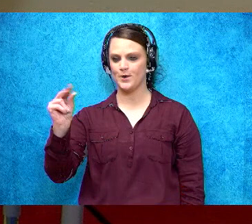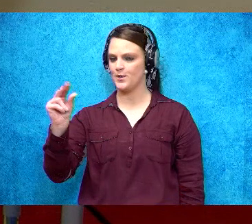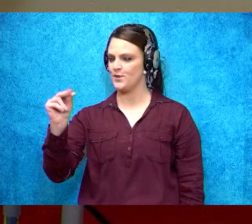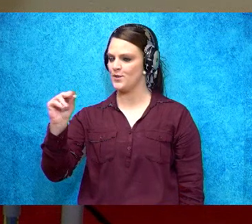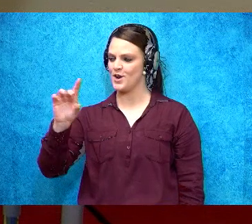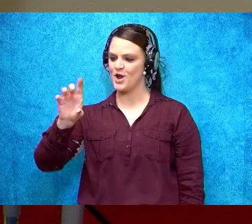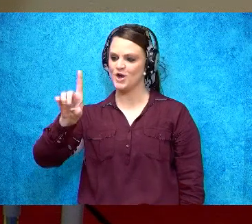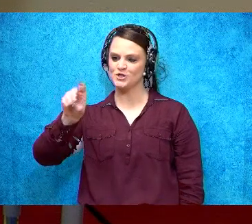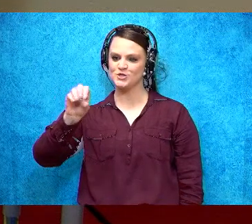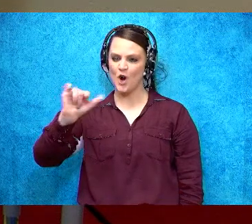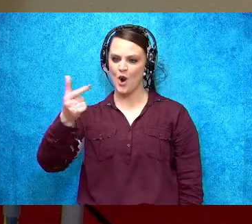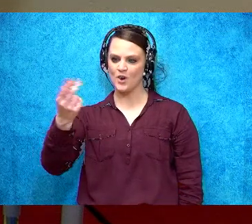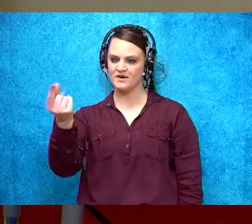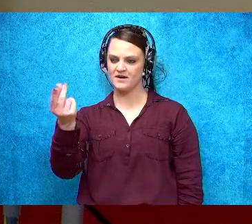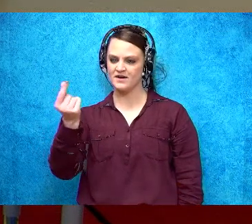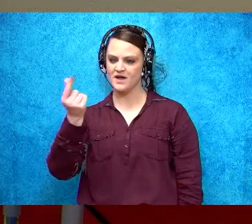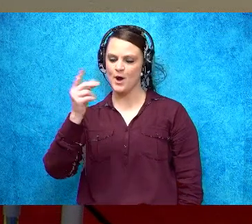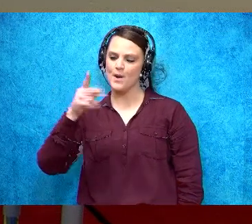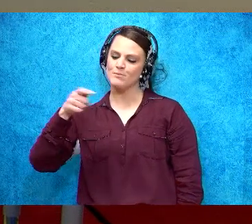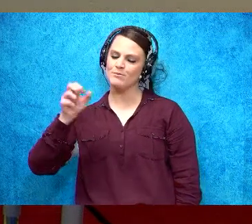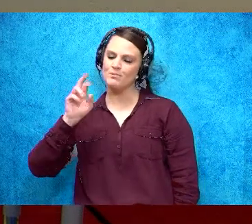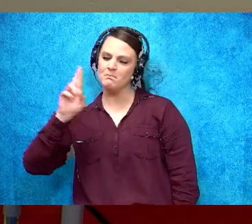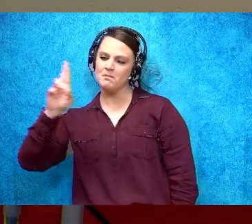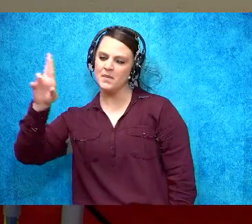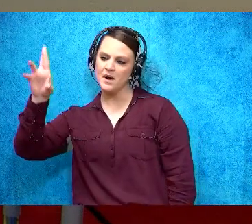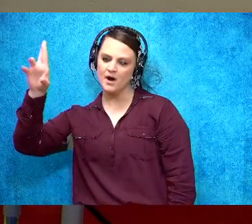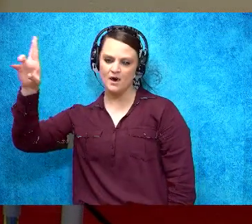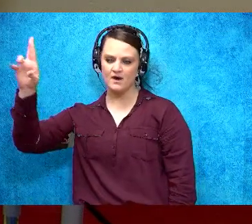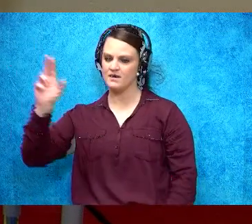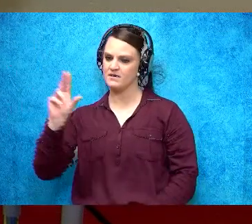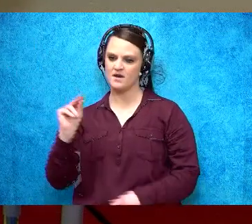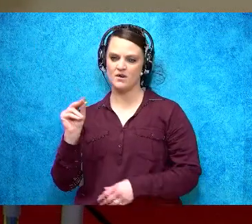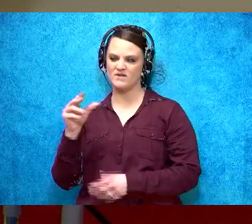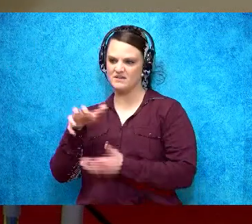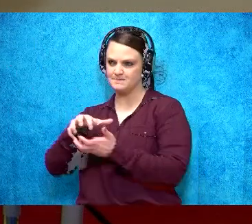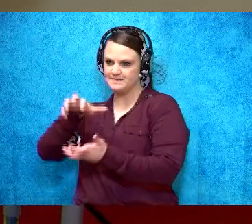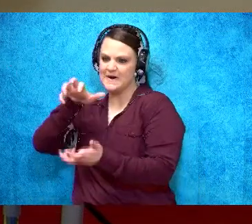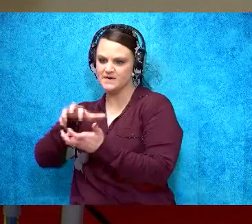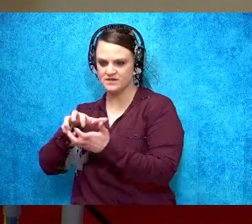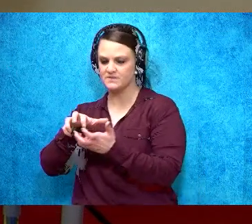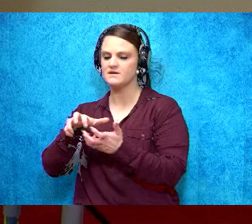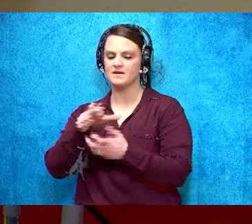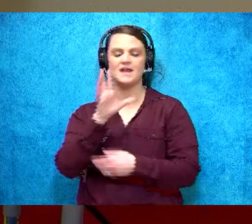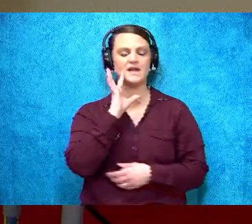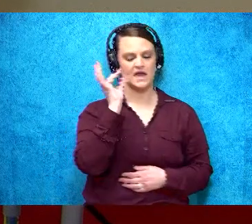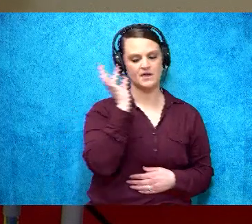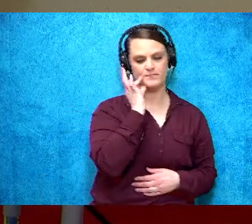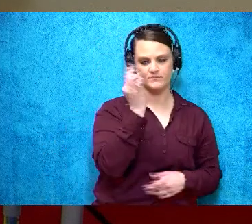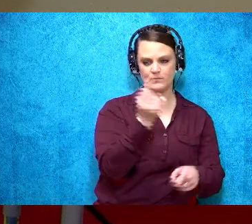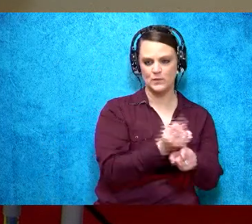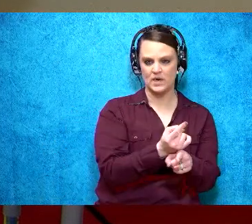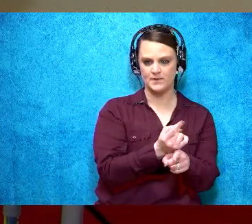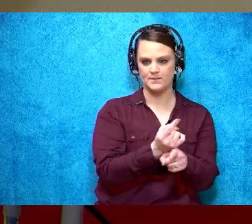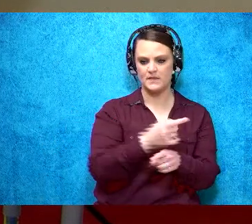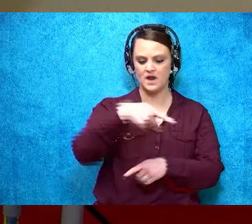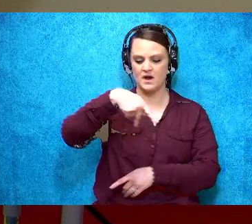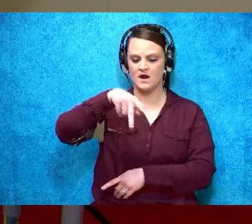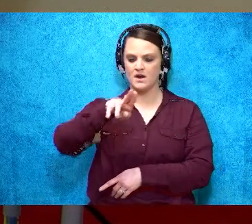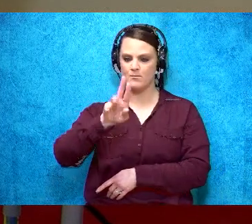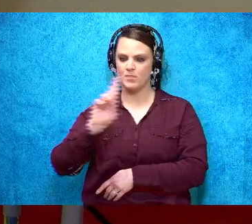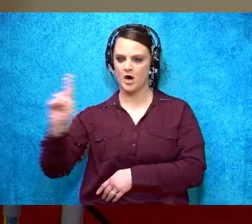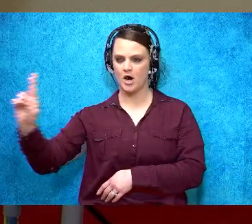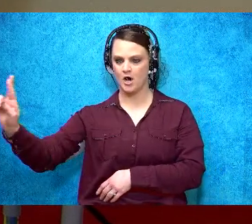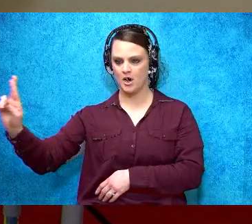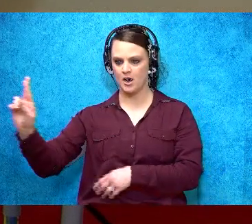don't purr. What do dogs do? They growl. So Lucy's a cat. We know this because she's purring